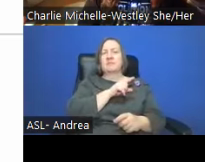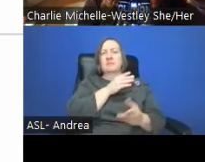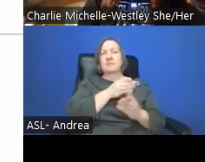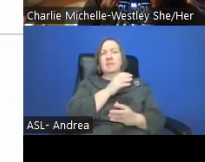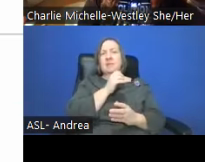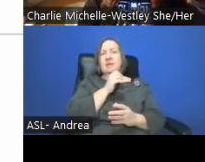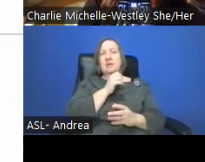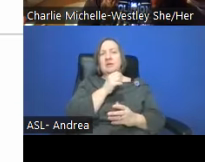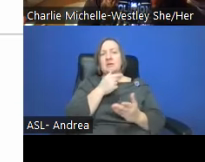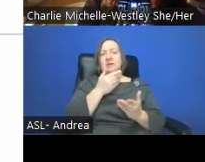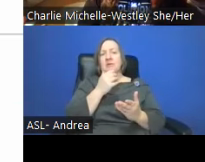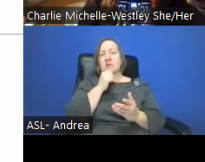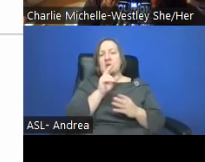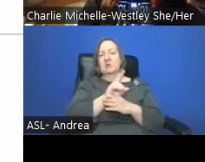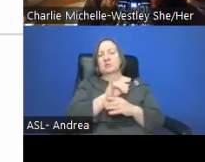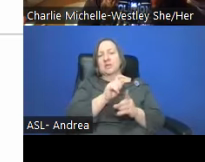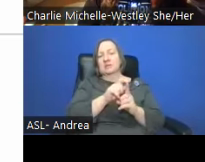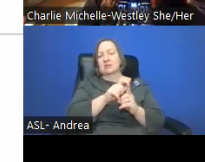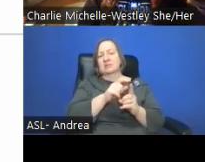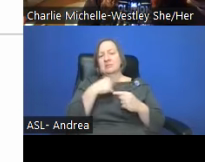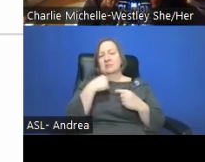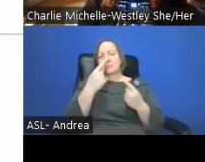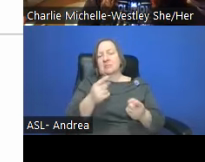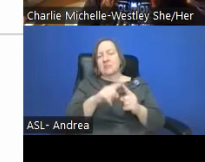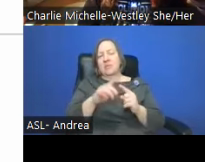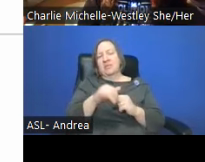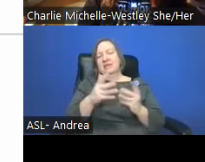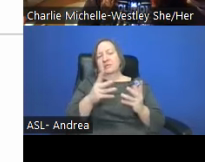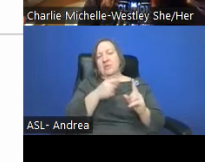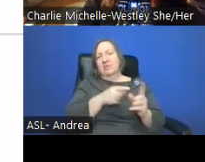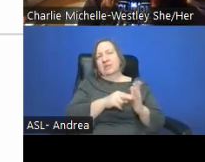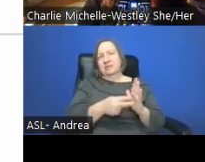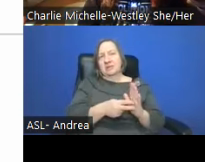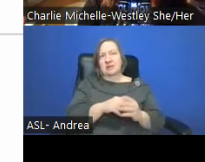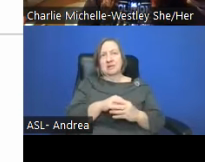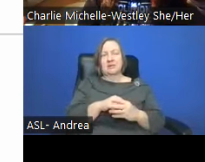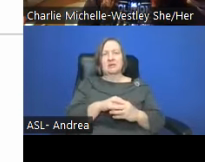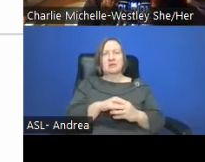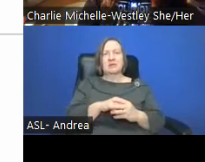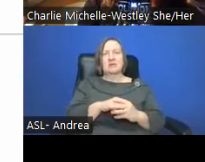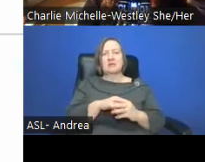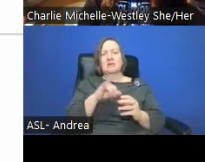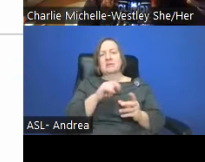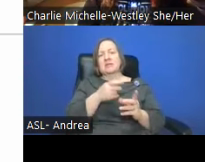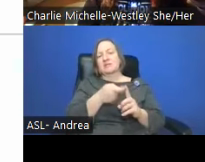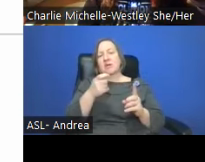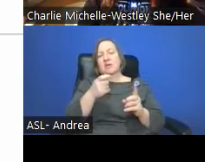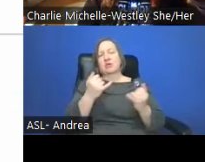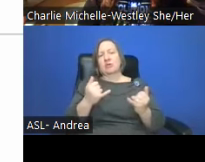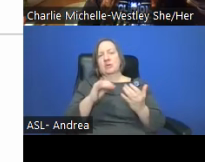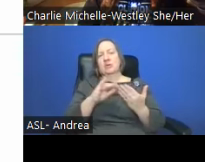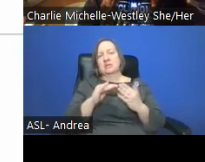been using that term throughout, but that's what the intent is. And this is also pulled from current city code.